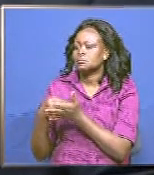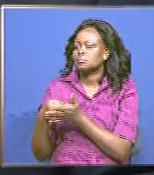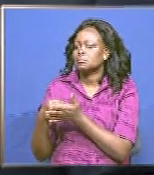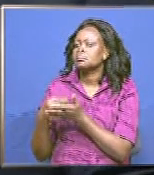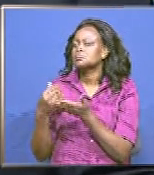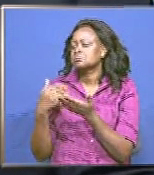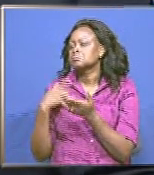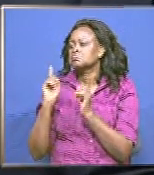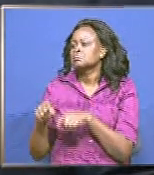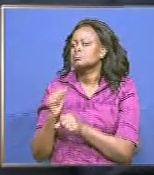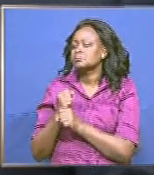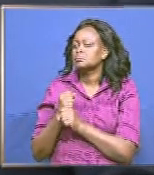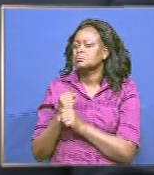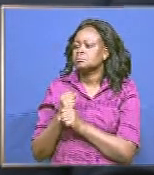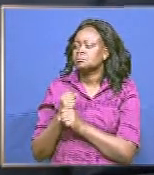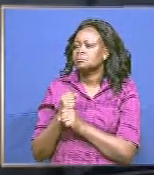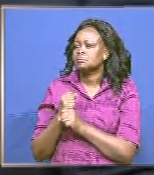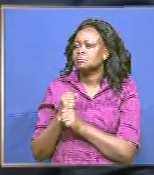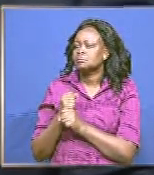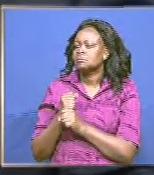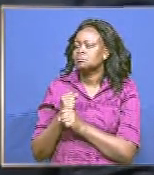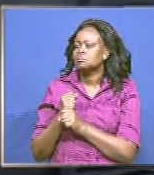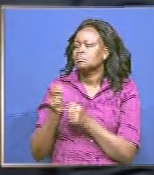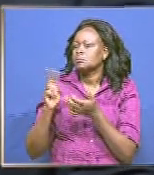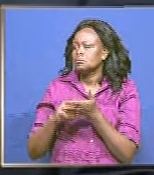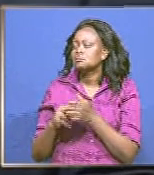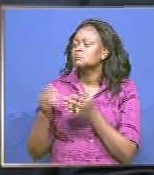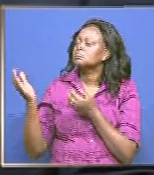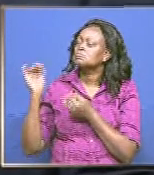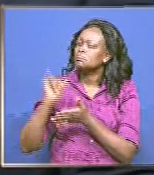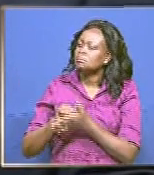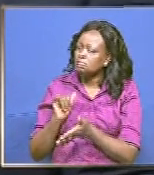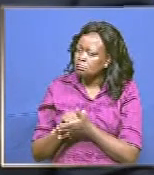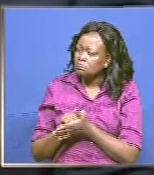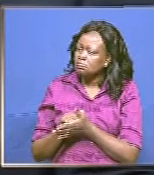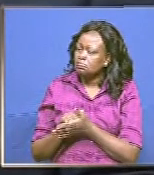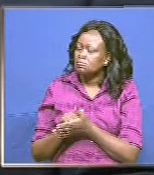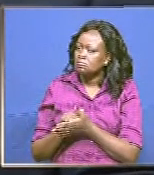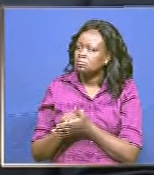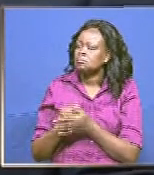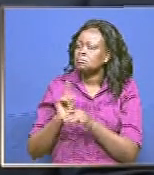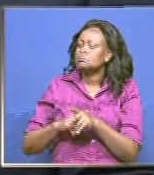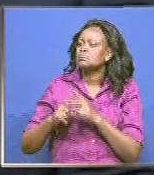to be done. So you would probably expect that at the onset,